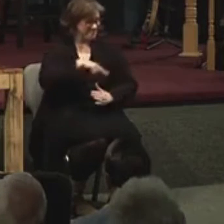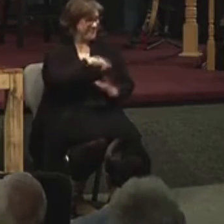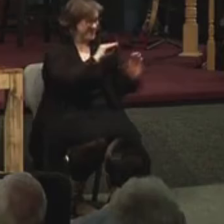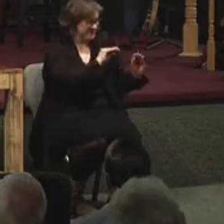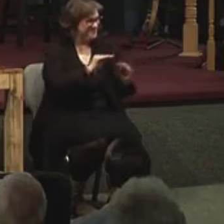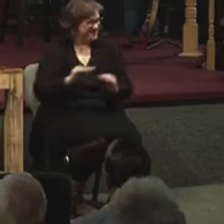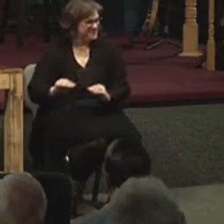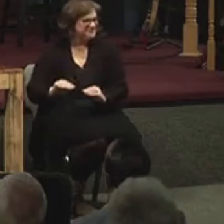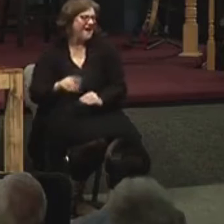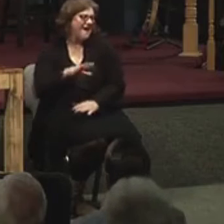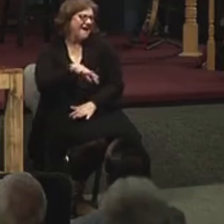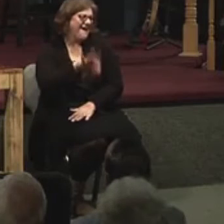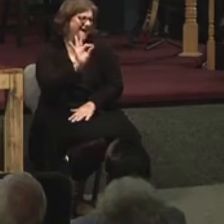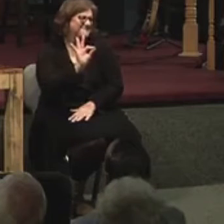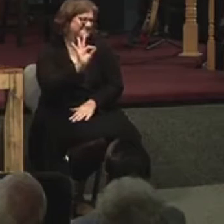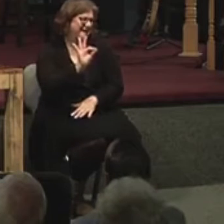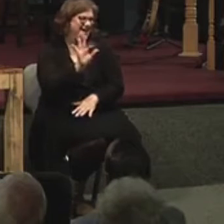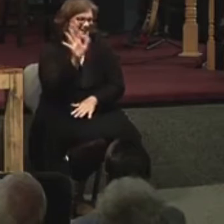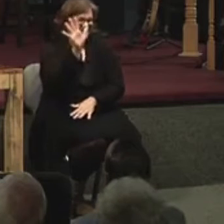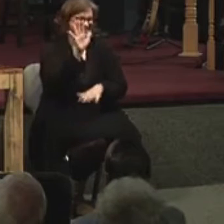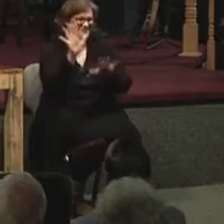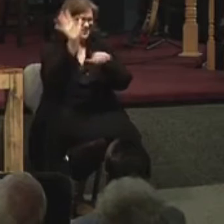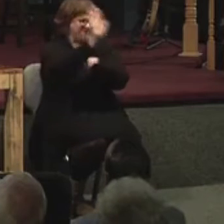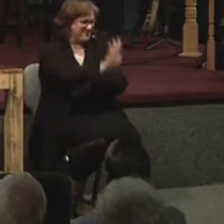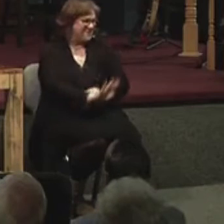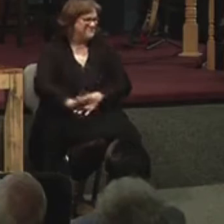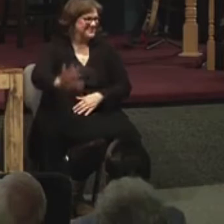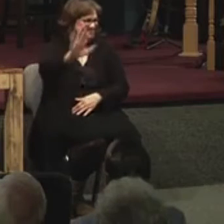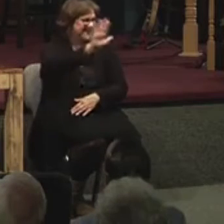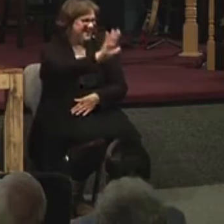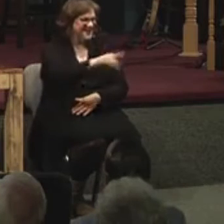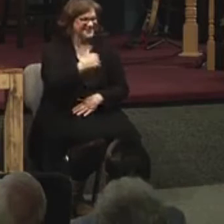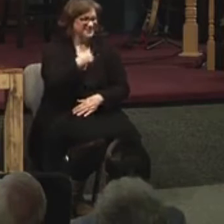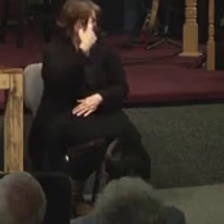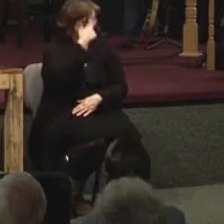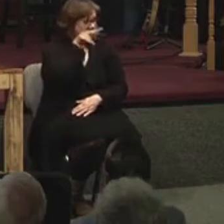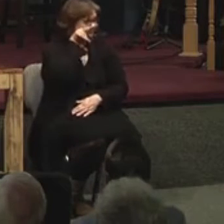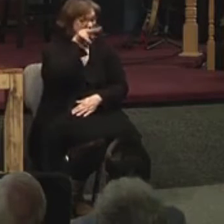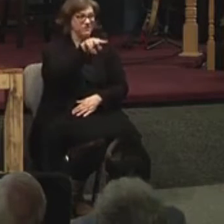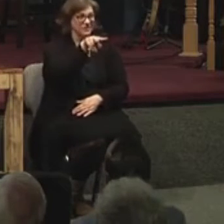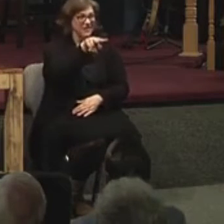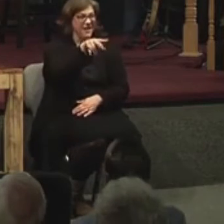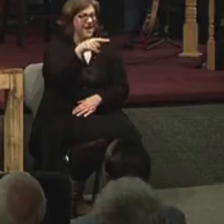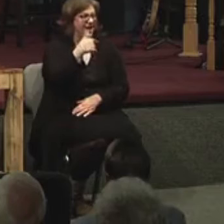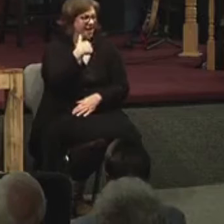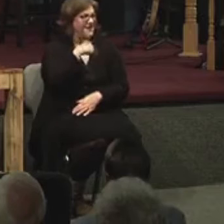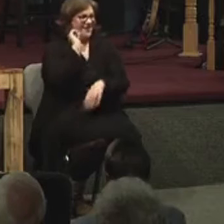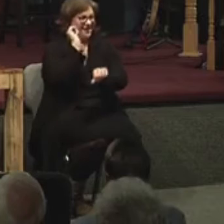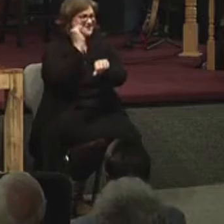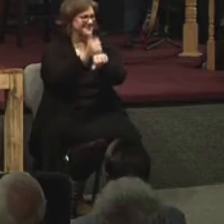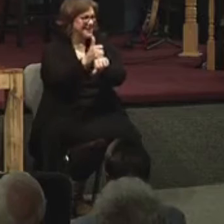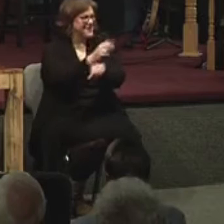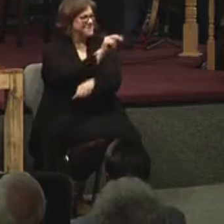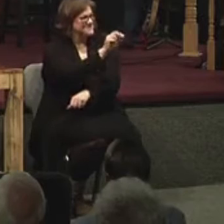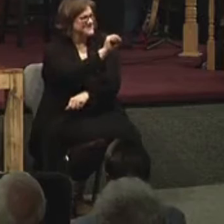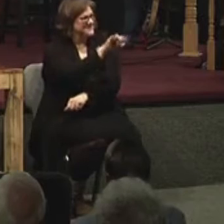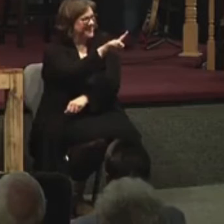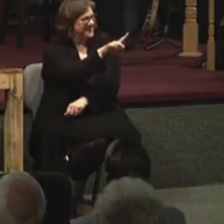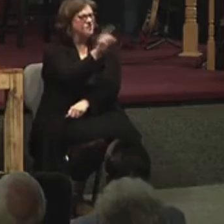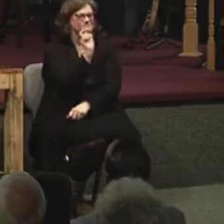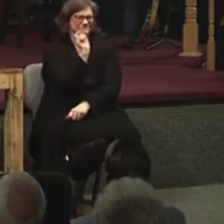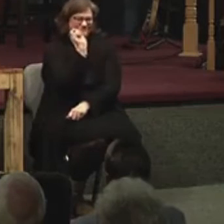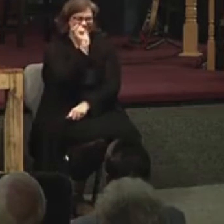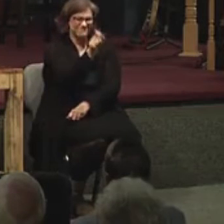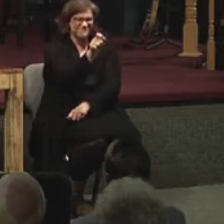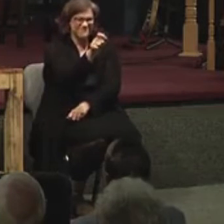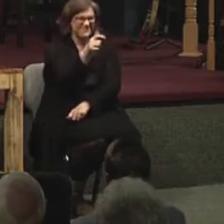I find a spot where there'll be a visual cue to me to remember. Hang it there.